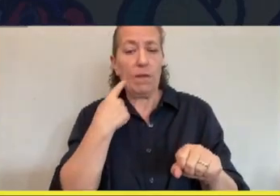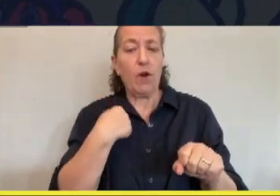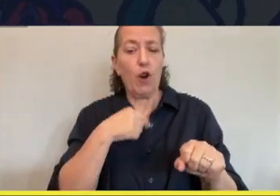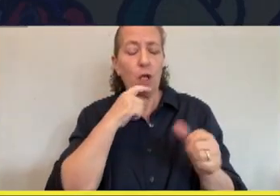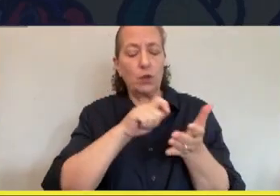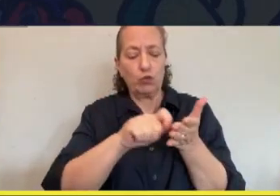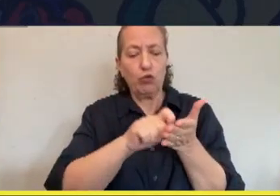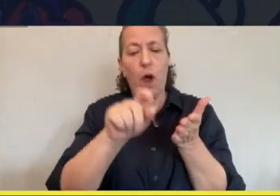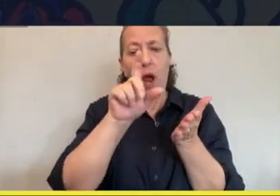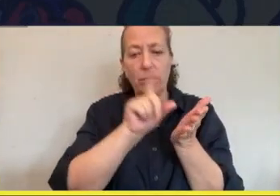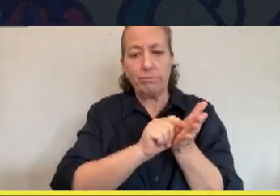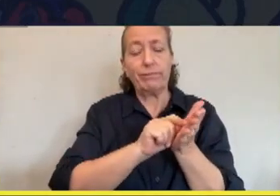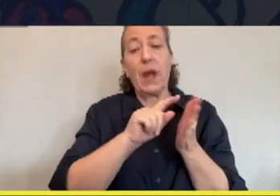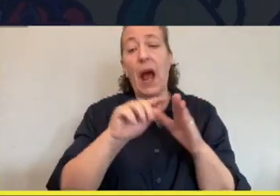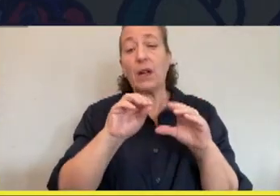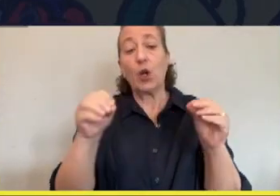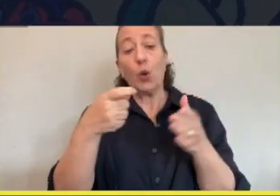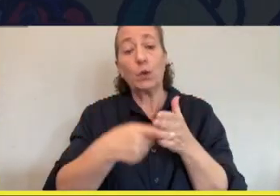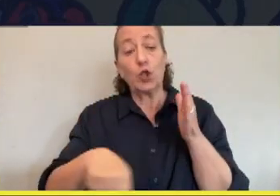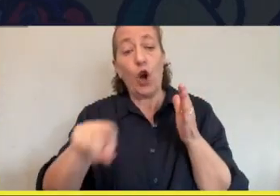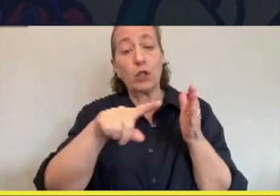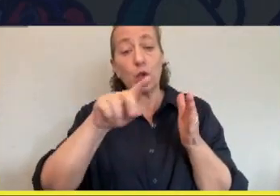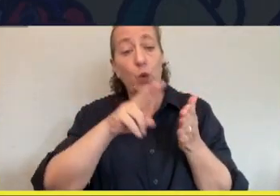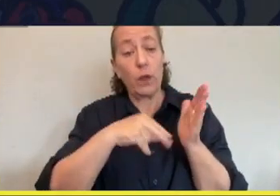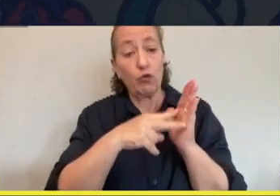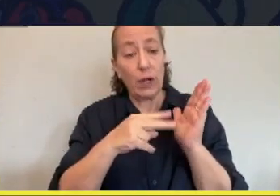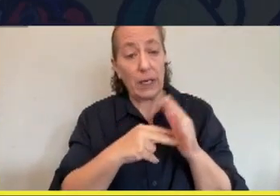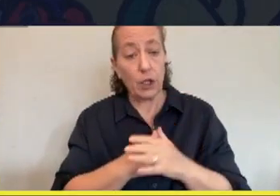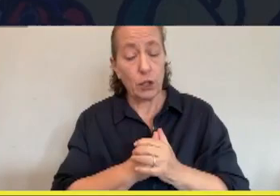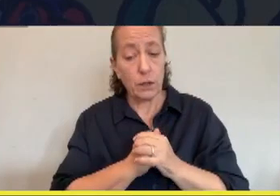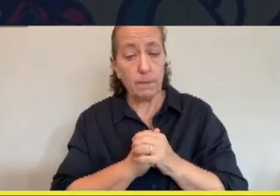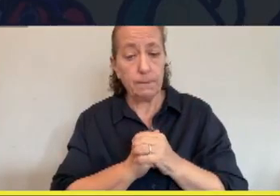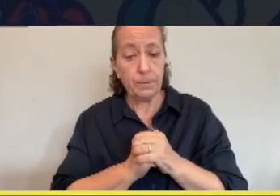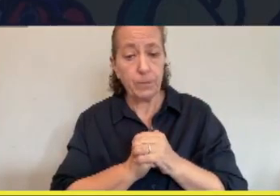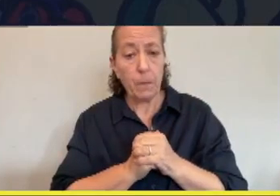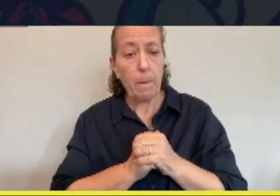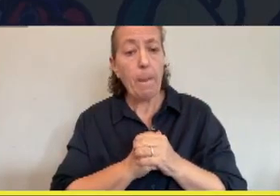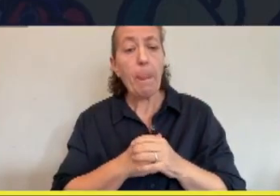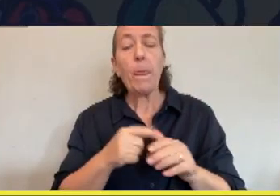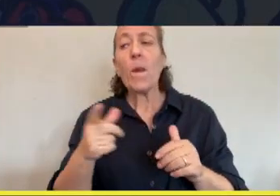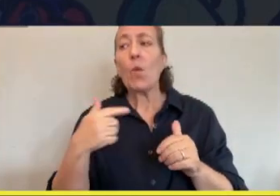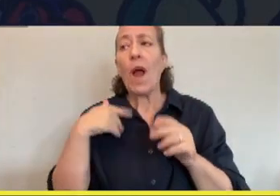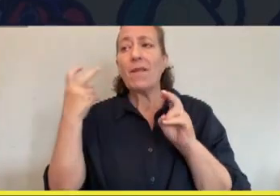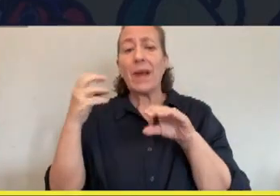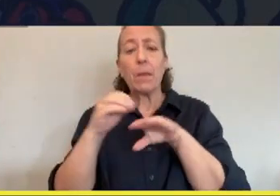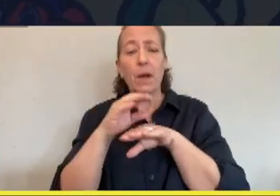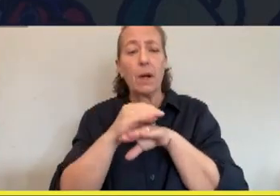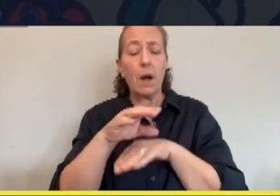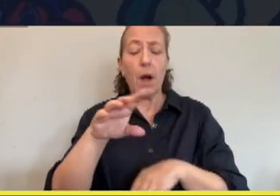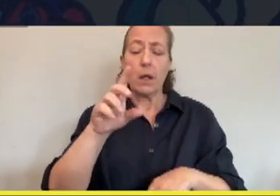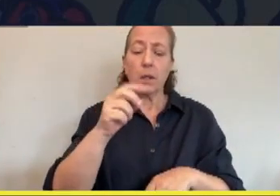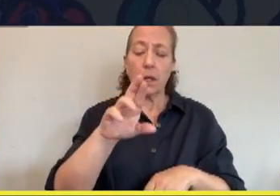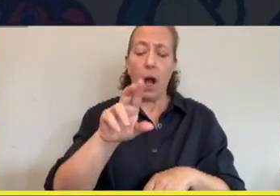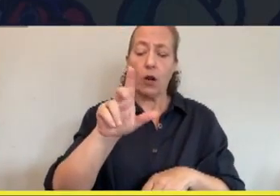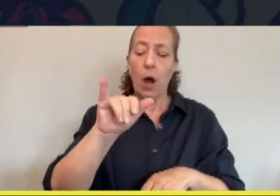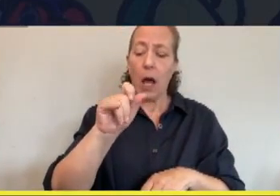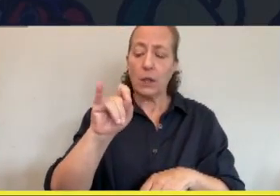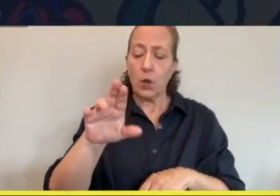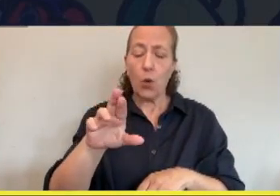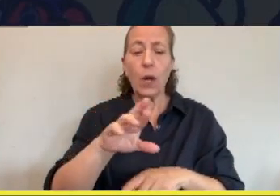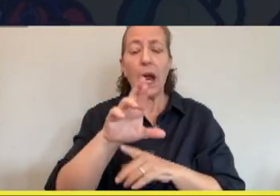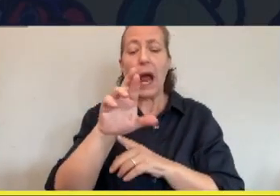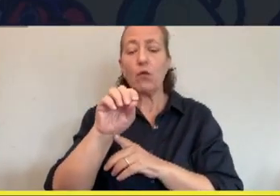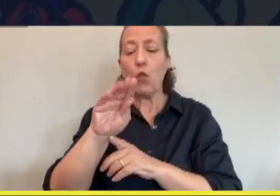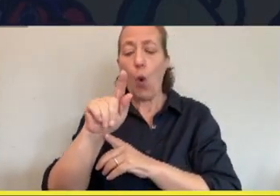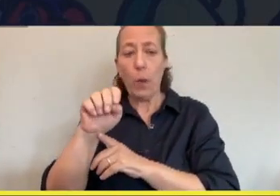no charge to our readers. And you'll hear more from our theme advisors, Drs. Lisa Iazzoni and Javier Robles. A